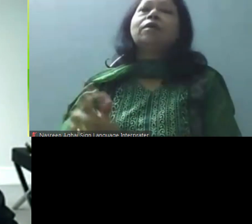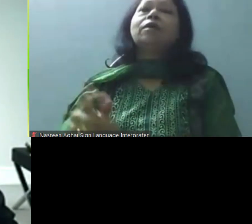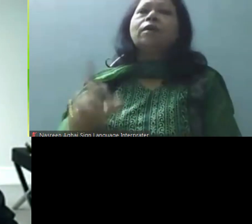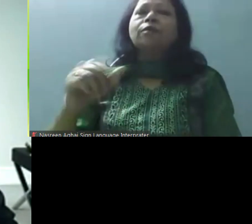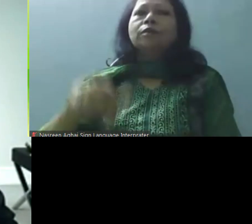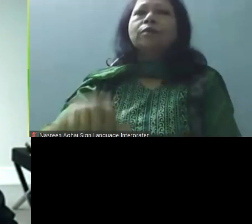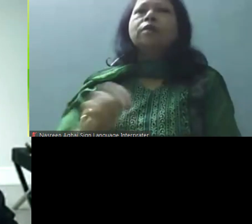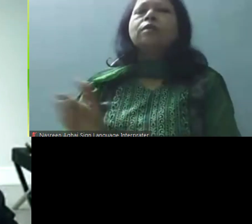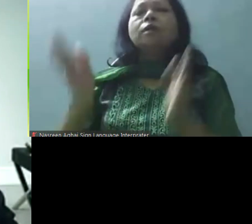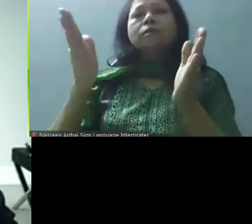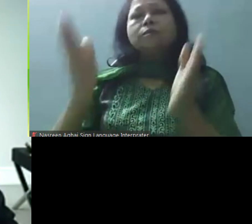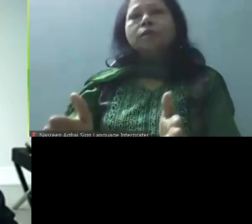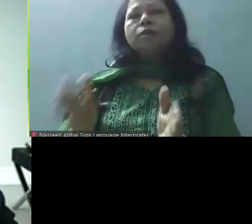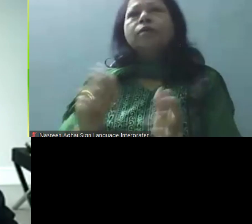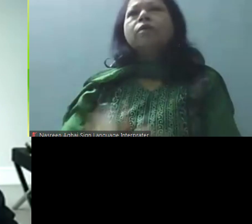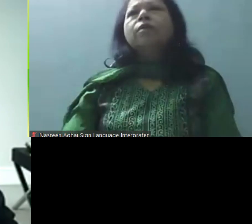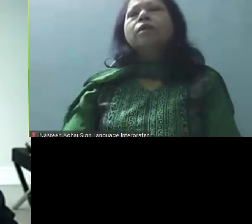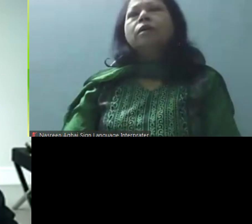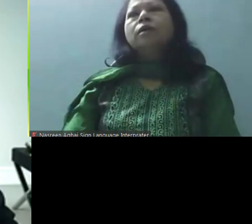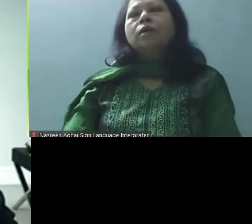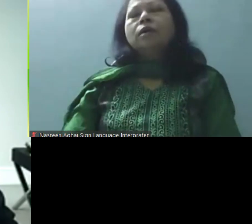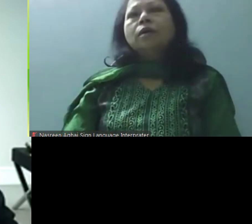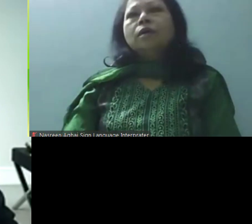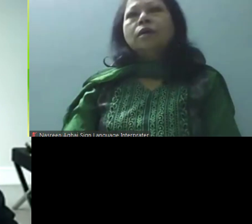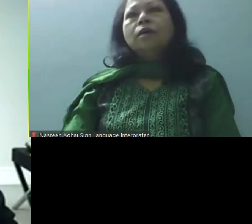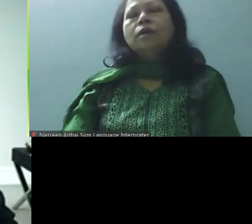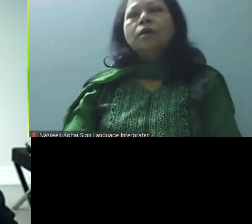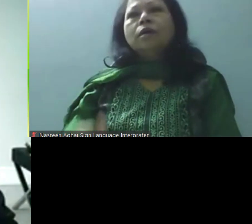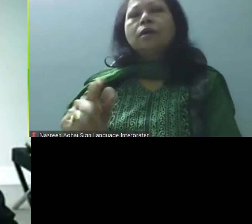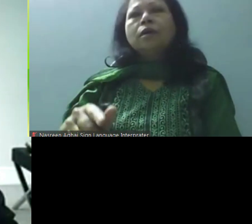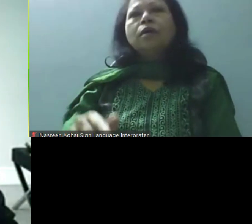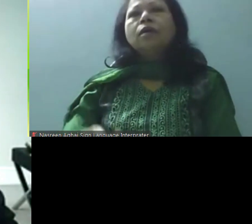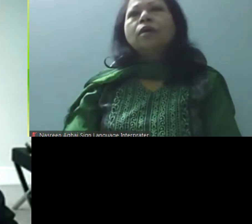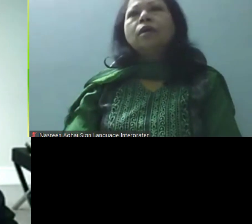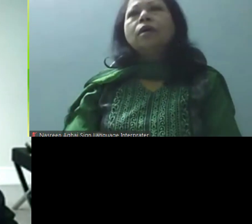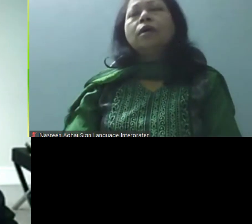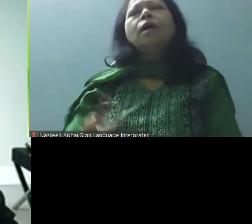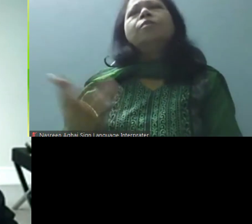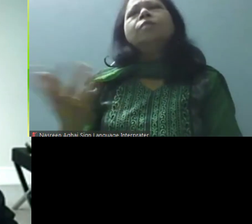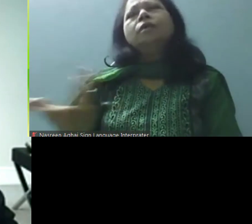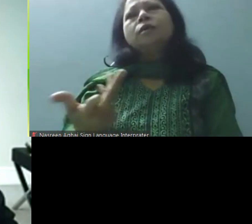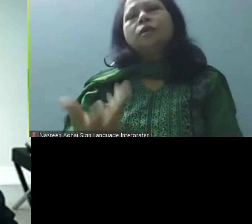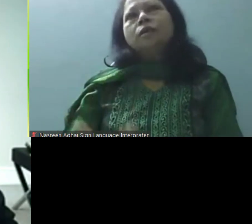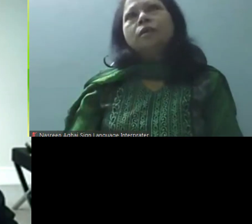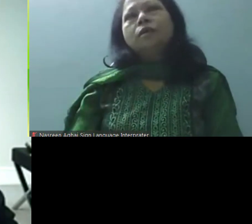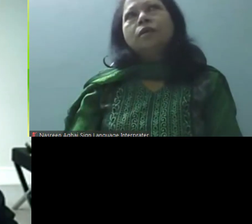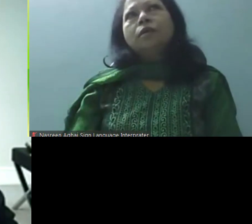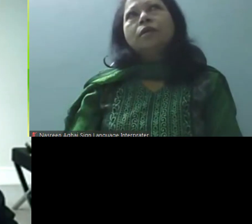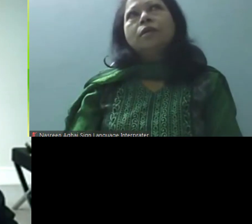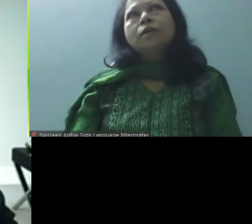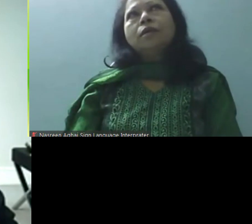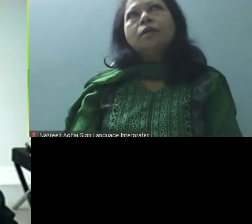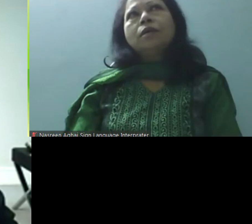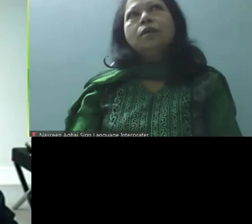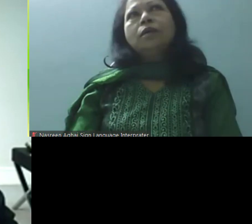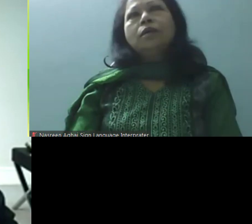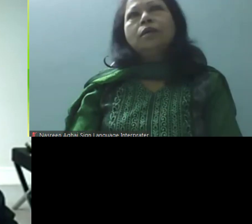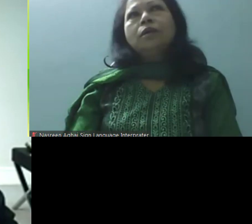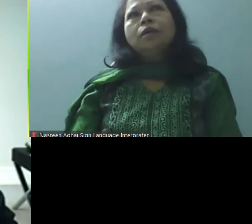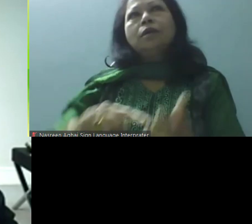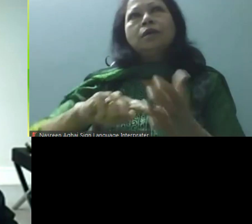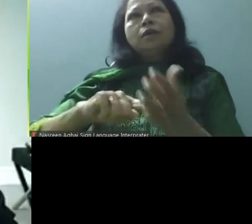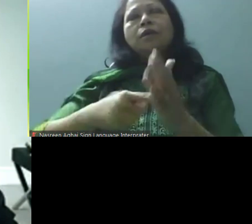assistive technology is a lot better. But even then, I feel, however, that these technologies